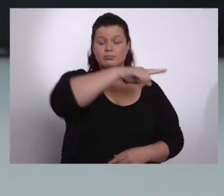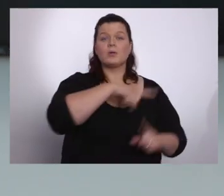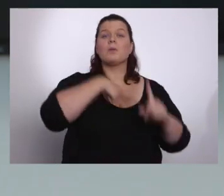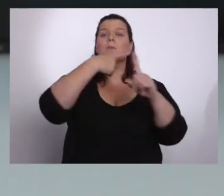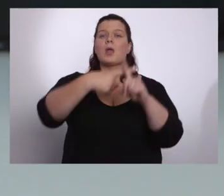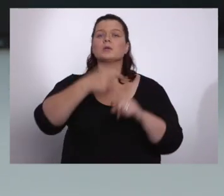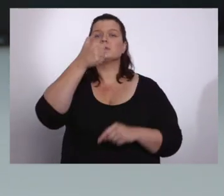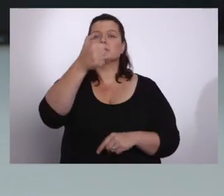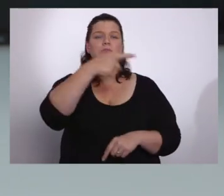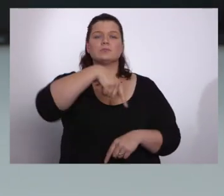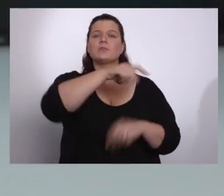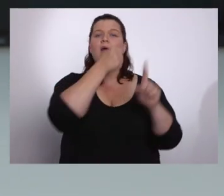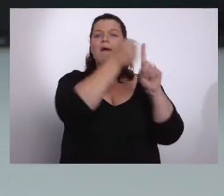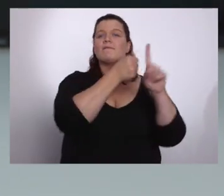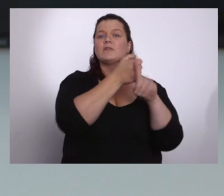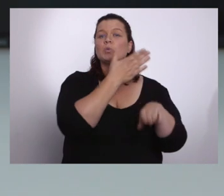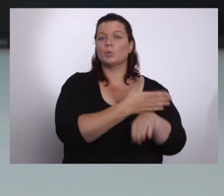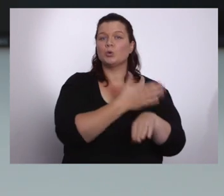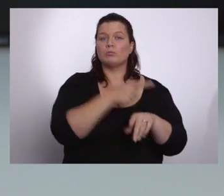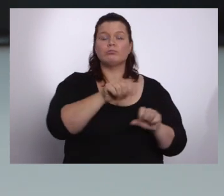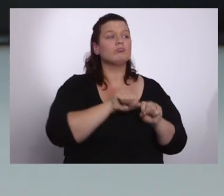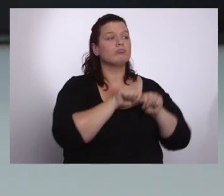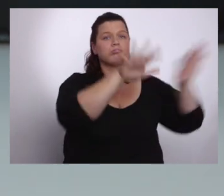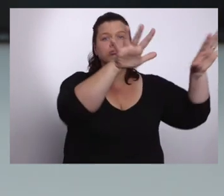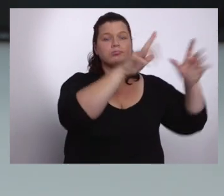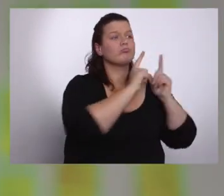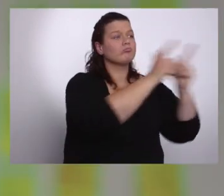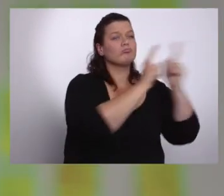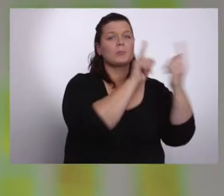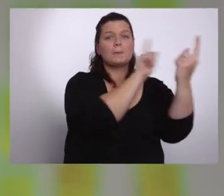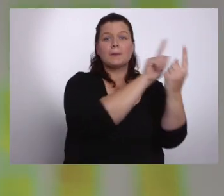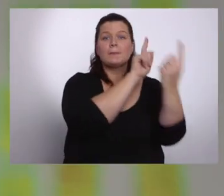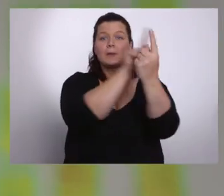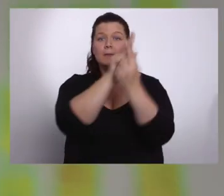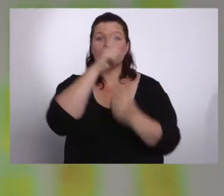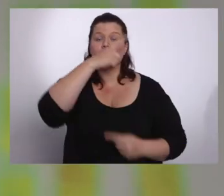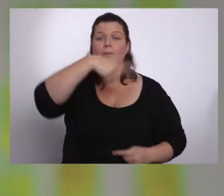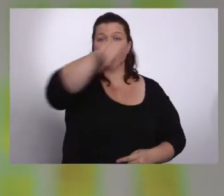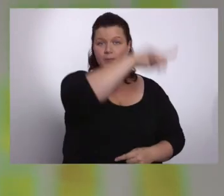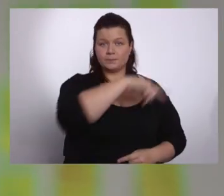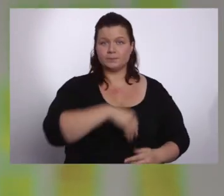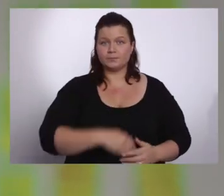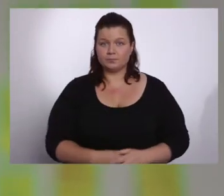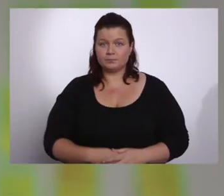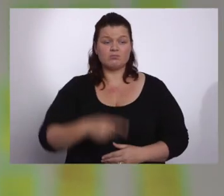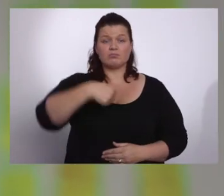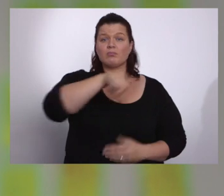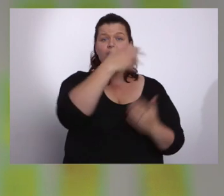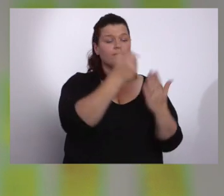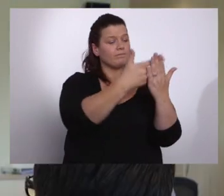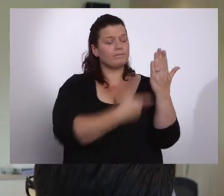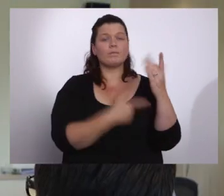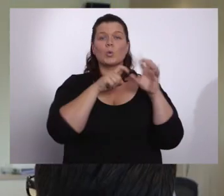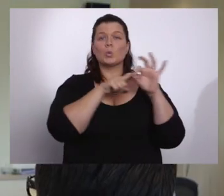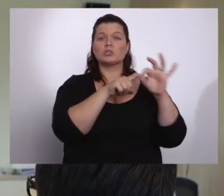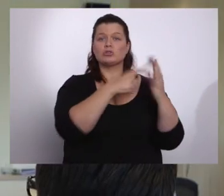were also recruited and charged with the role of gathering feedback on the NDIS. Using key questions